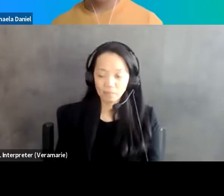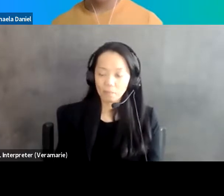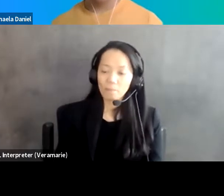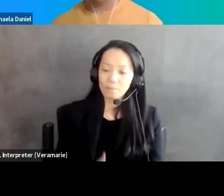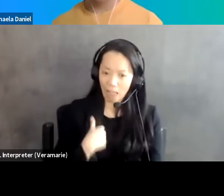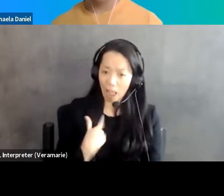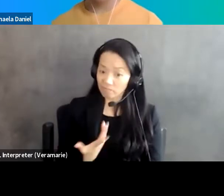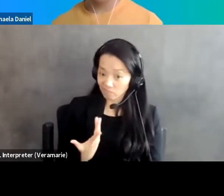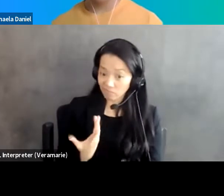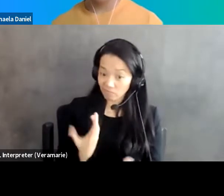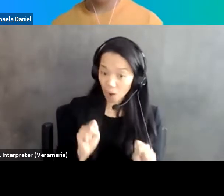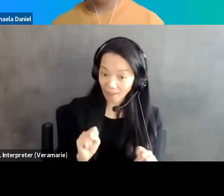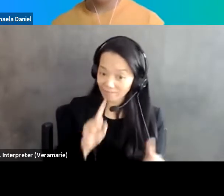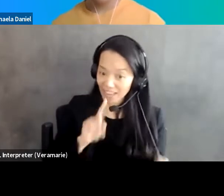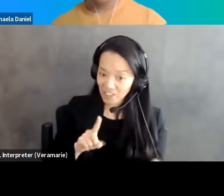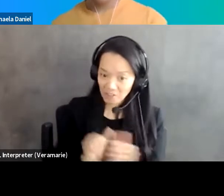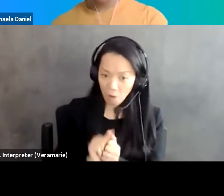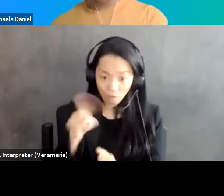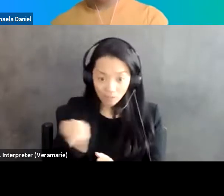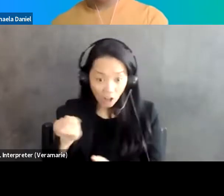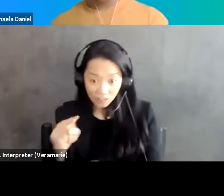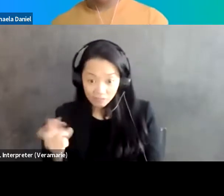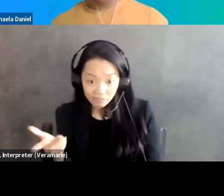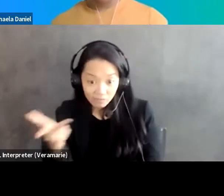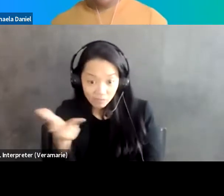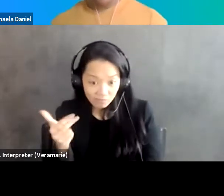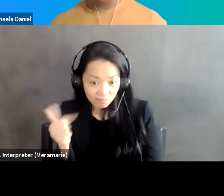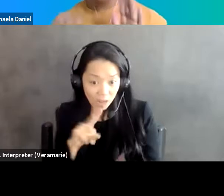I'll take a stab unless Jason or Michaela want to jump in.